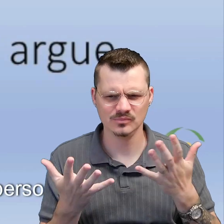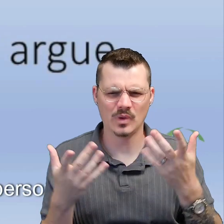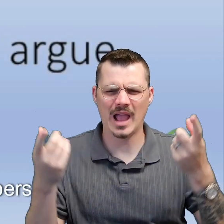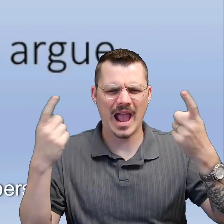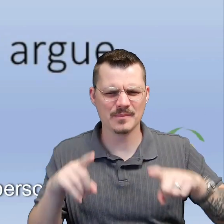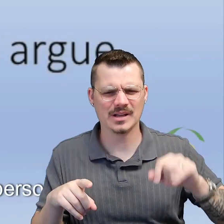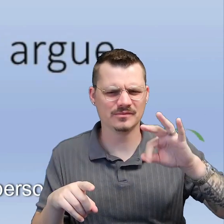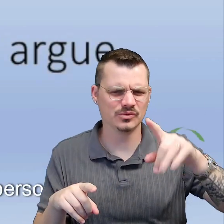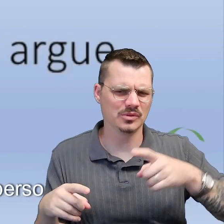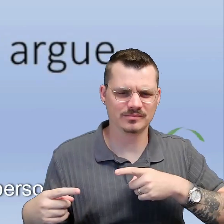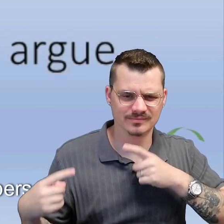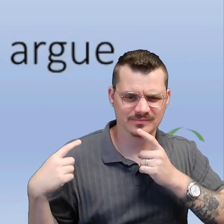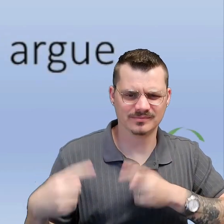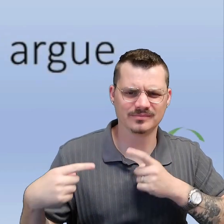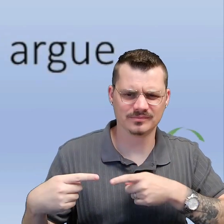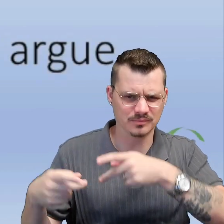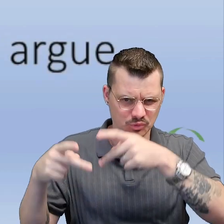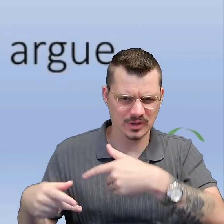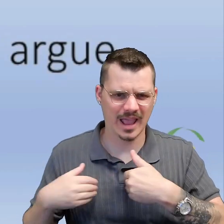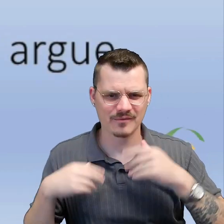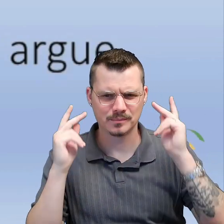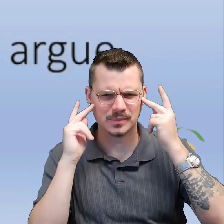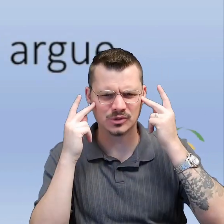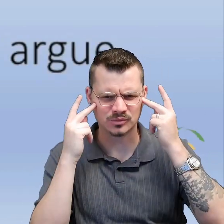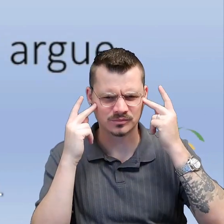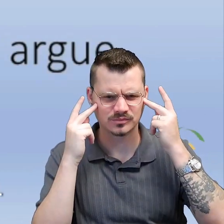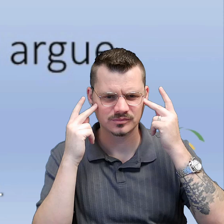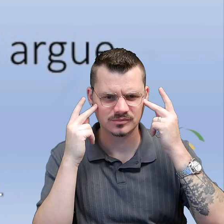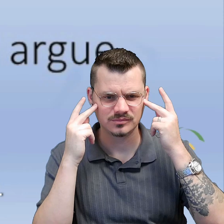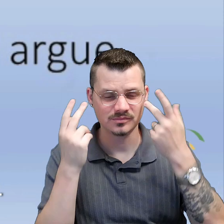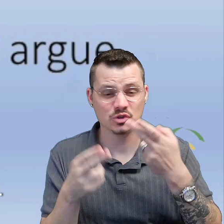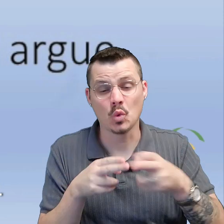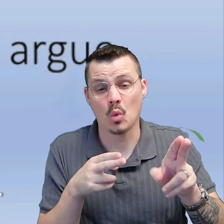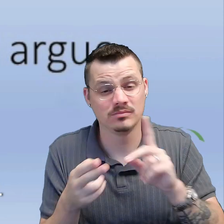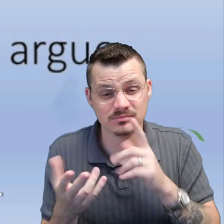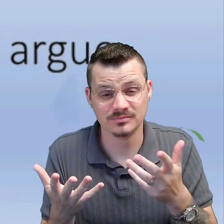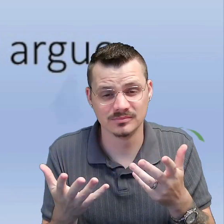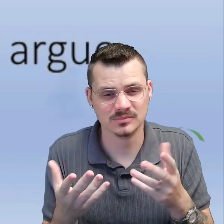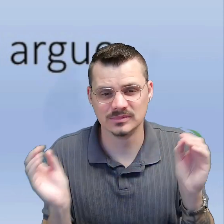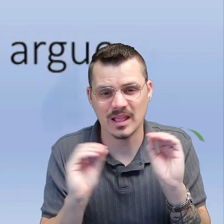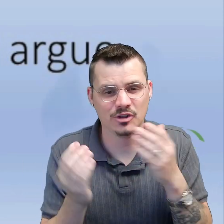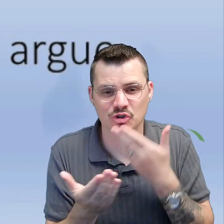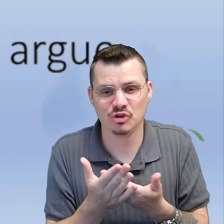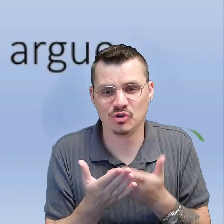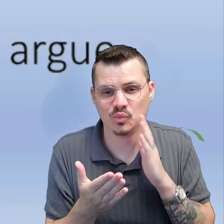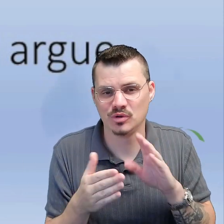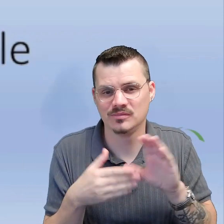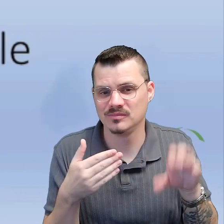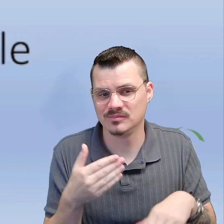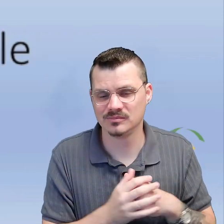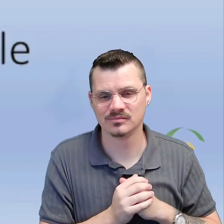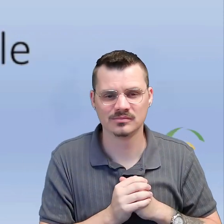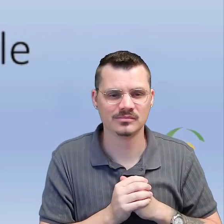What happens when you argue with a person with paranoia? The short answer is nothing good.